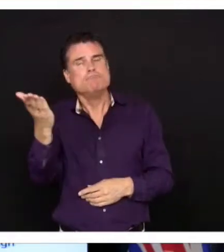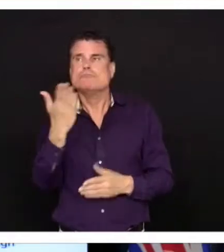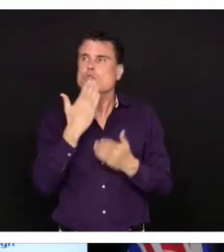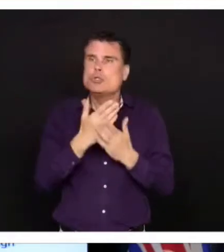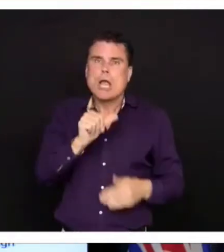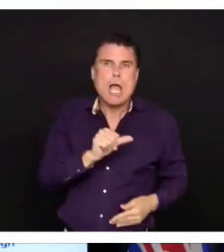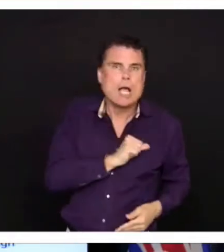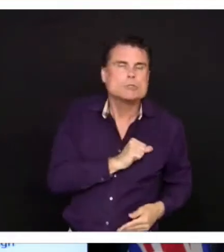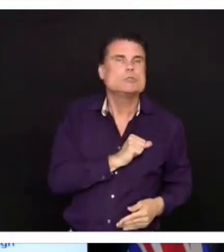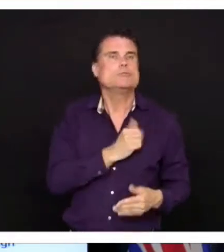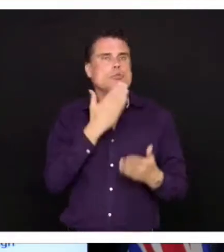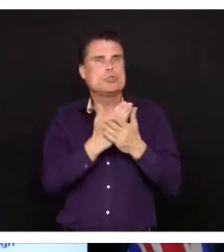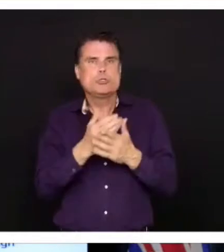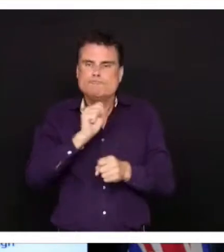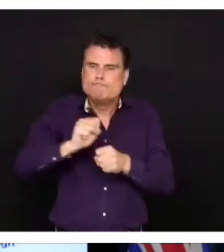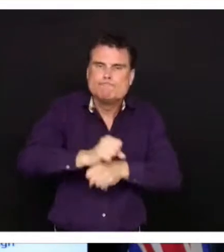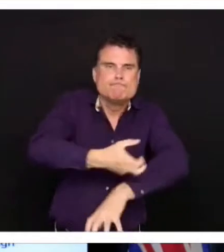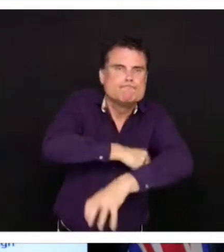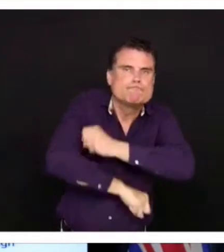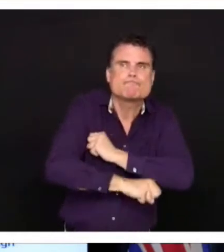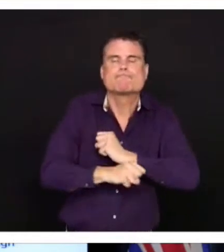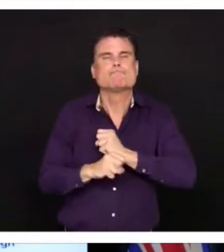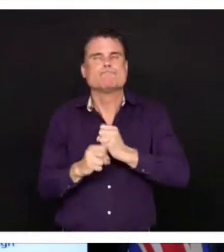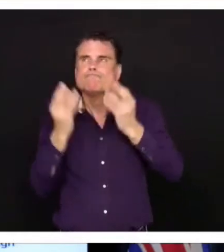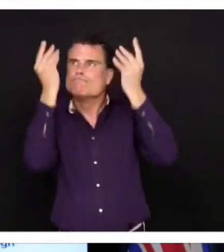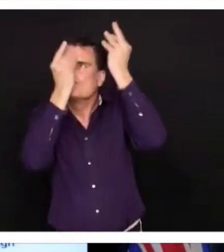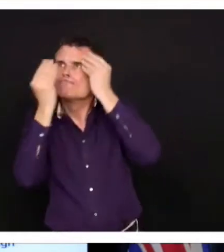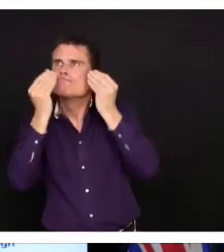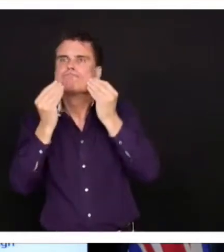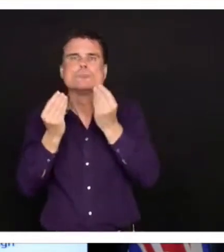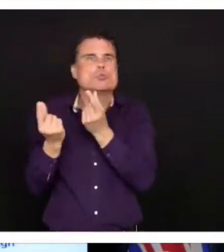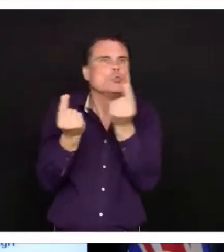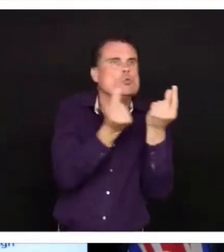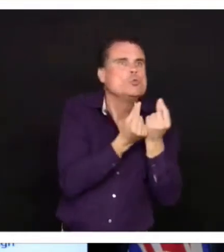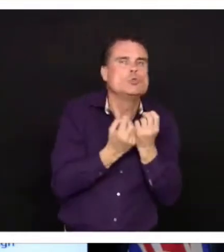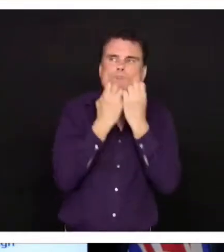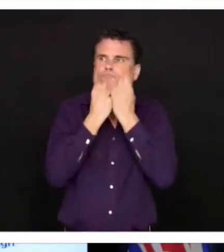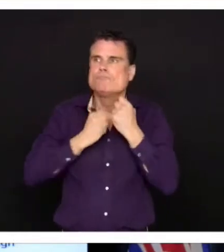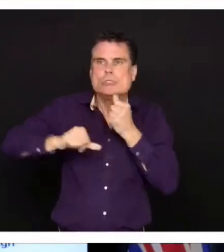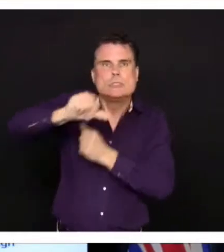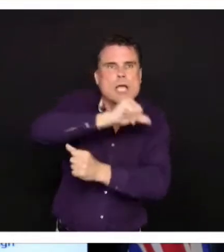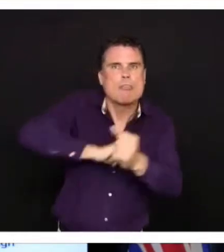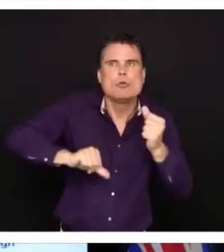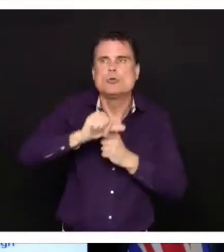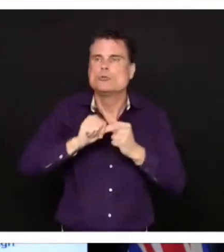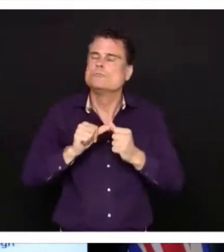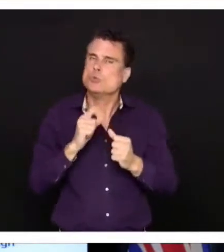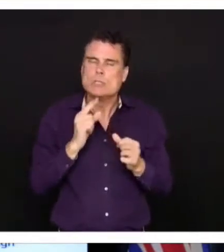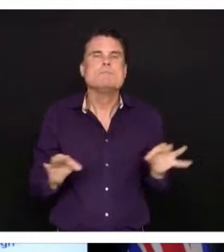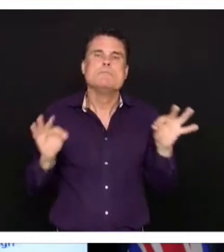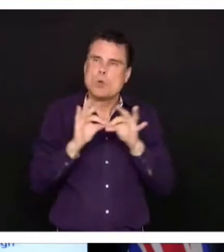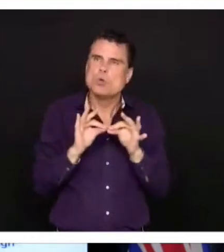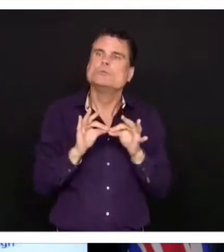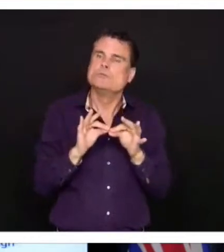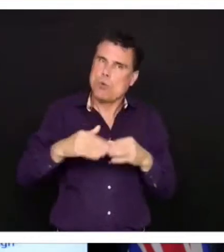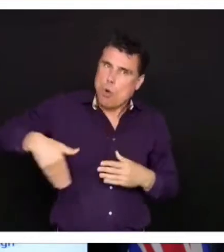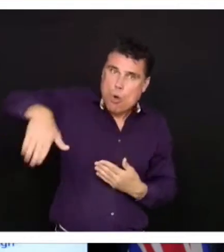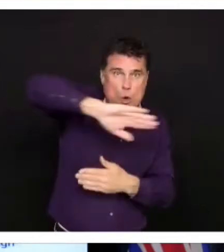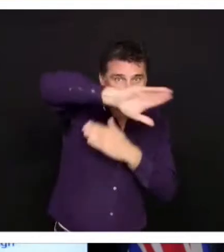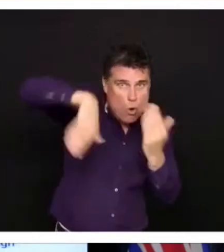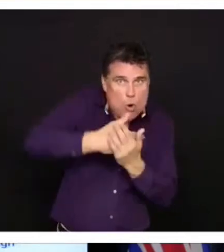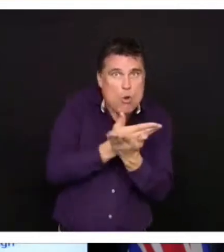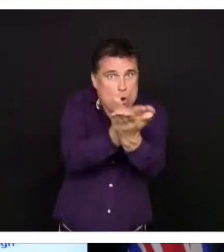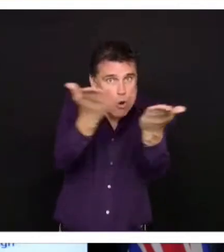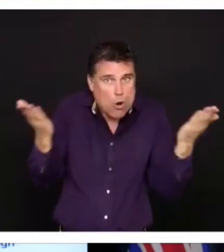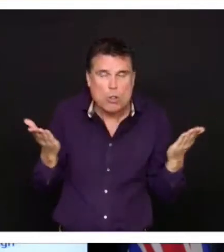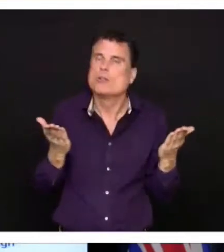in BC continue to practice what we have been doing, our physical distancing, for the near future.